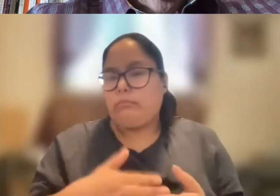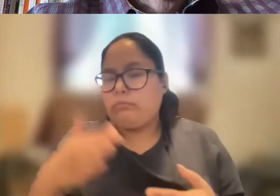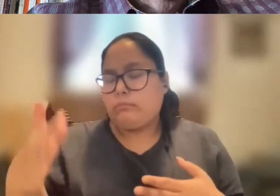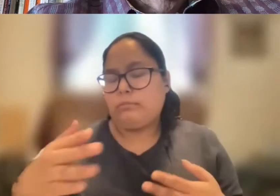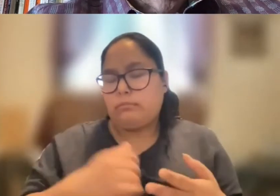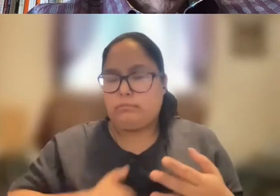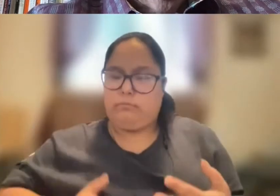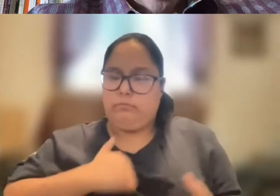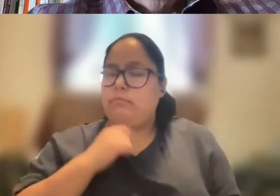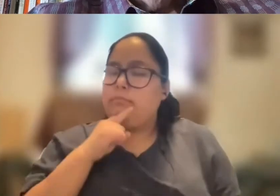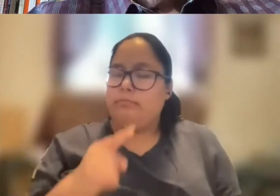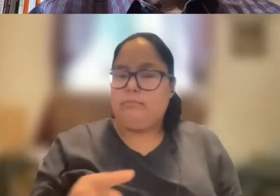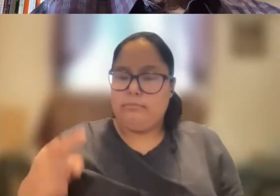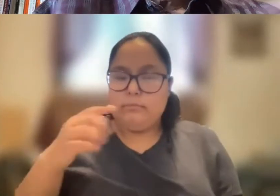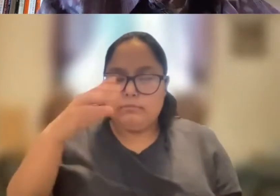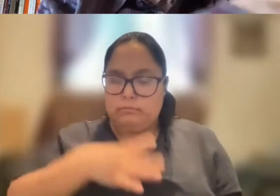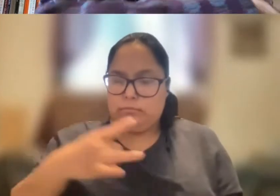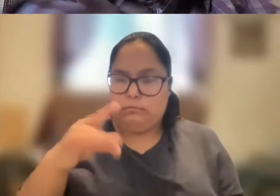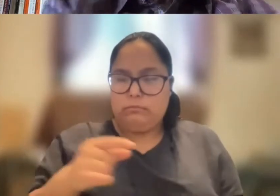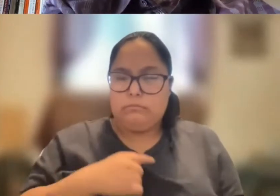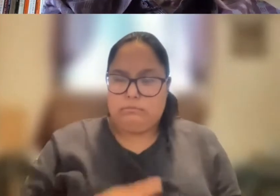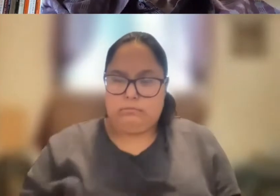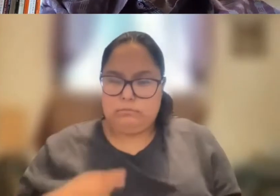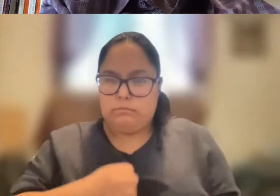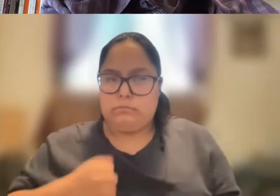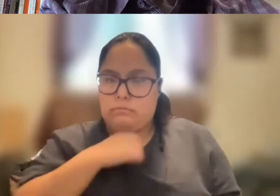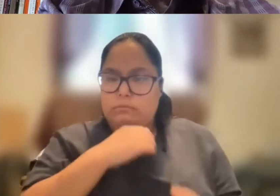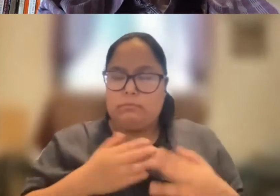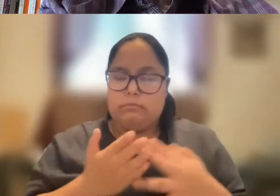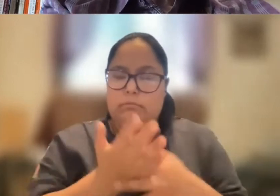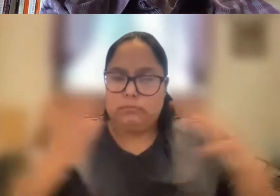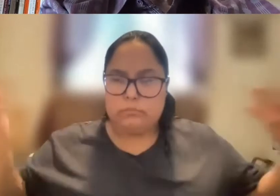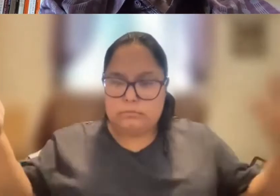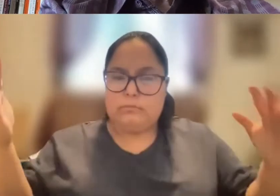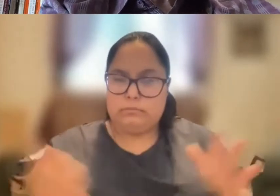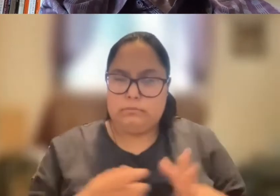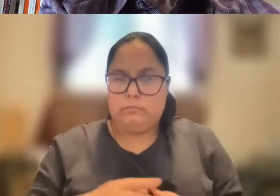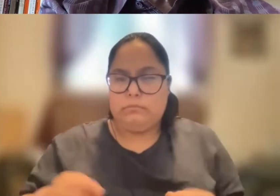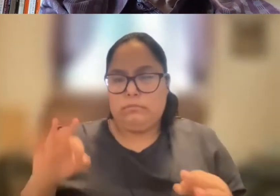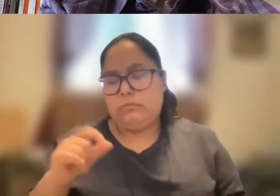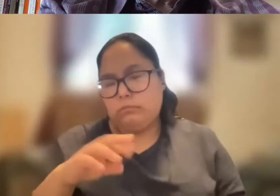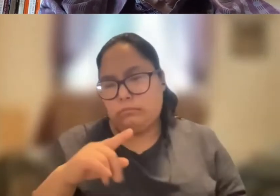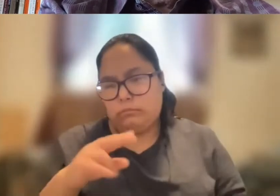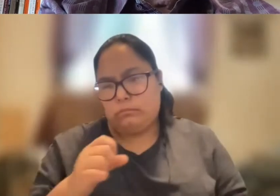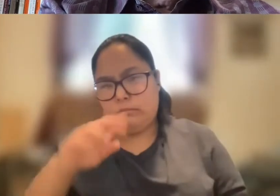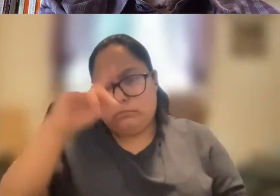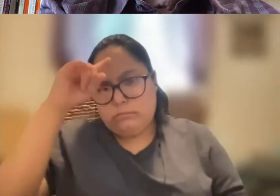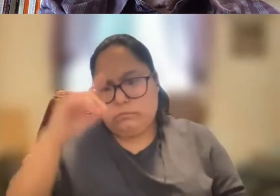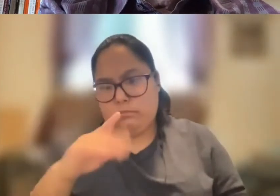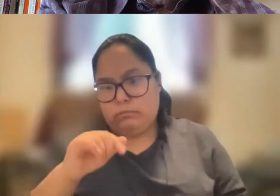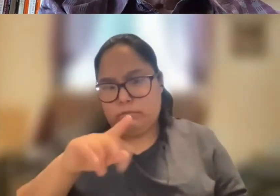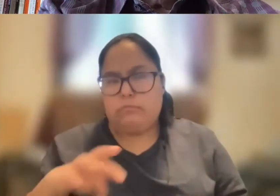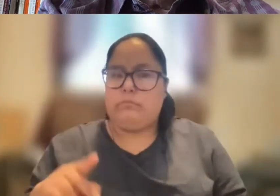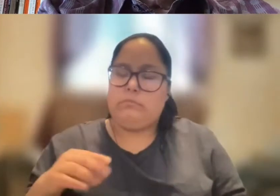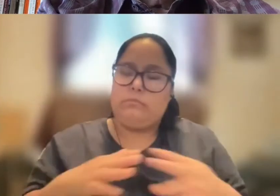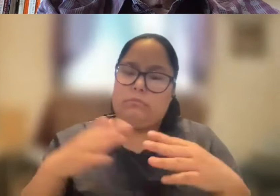So I liken his apology to cutting the ribbon on a new highway that has off ramps and it has mile markers, so you